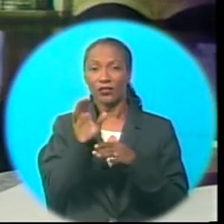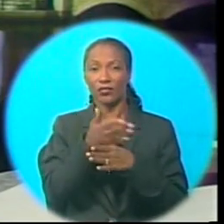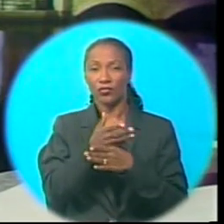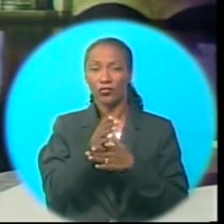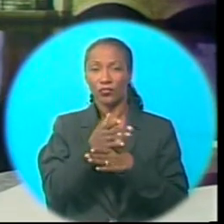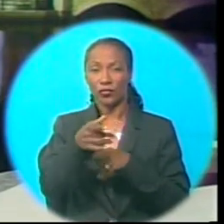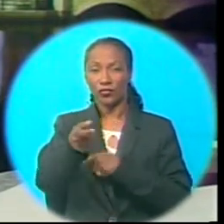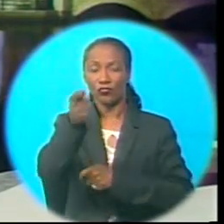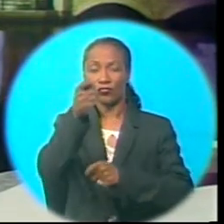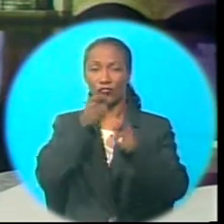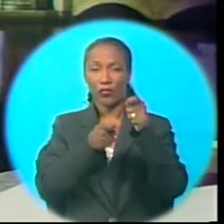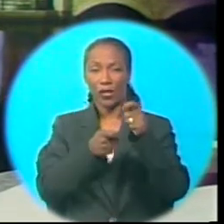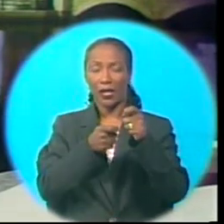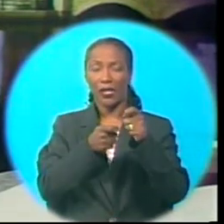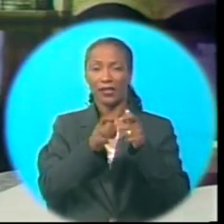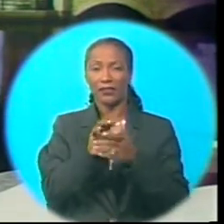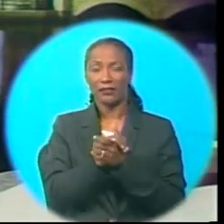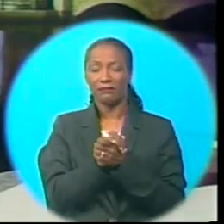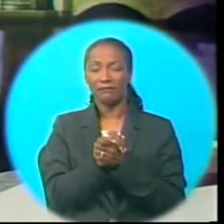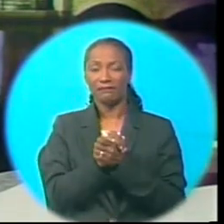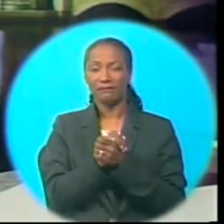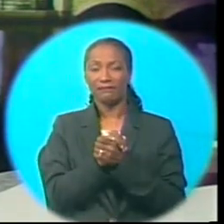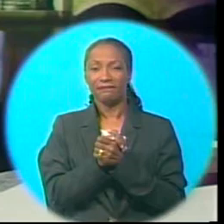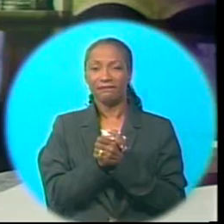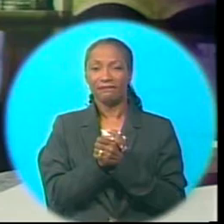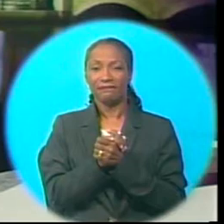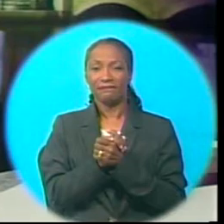on selected exchanges across our region.